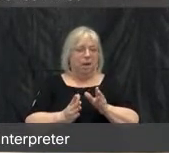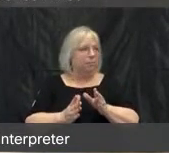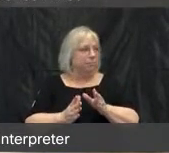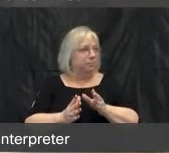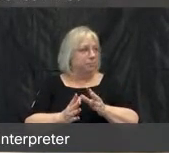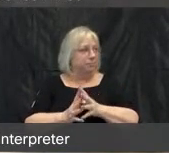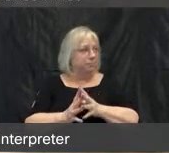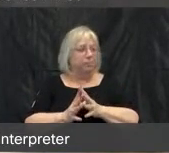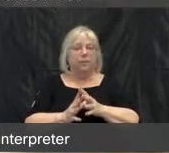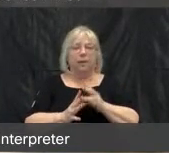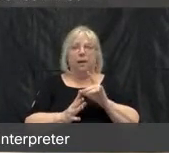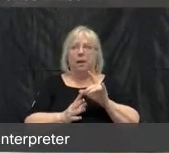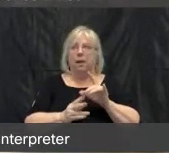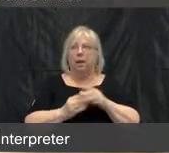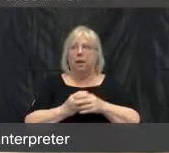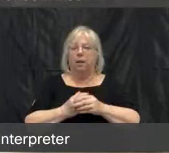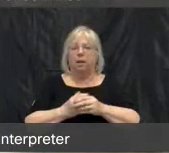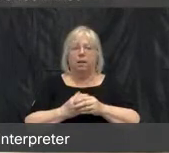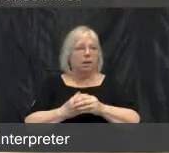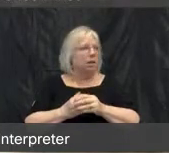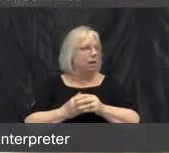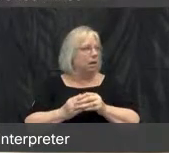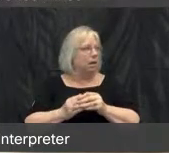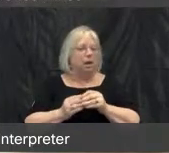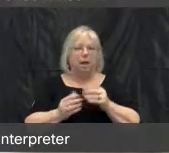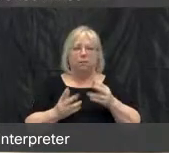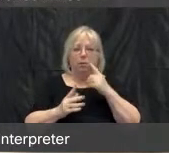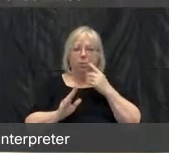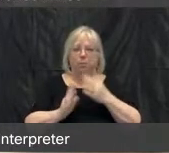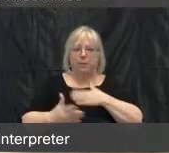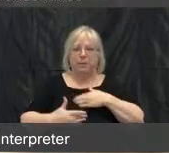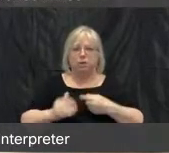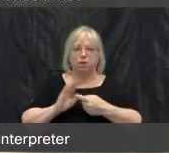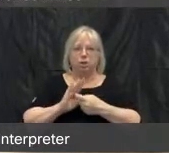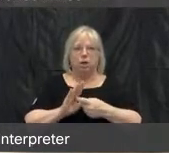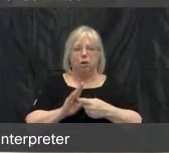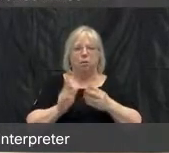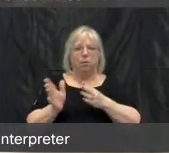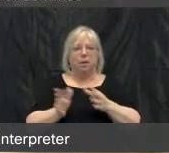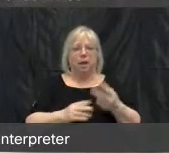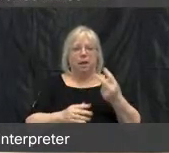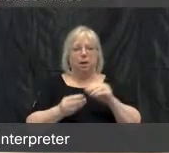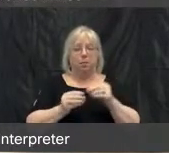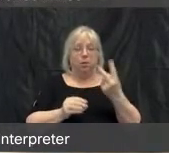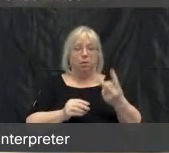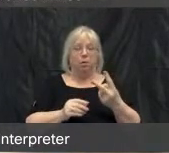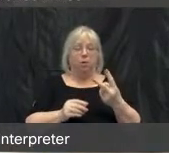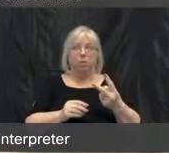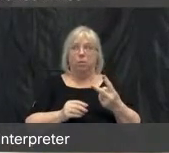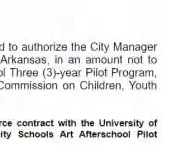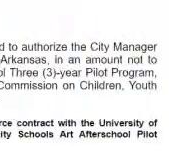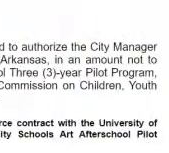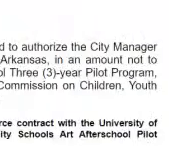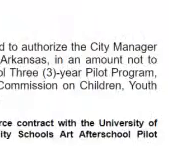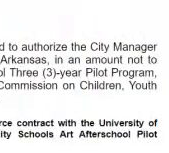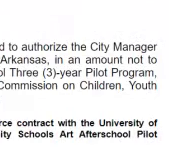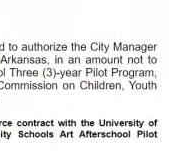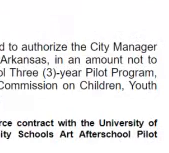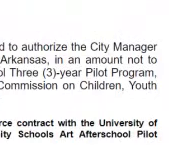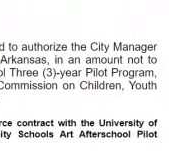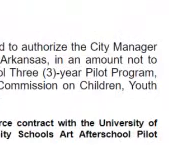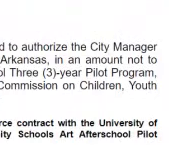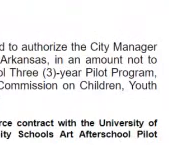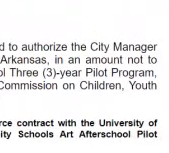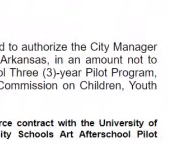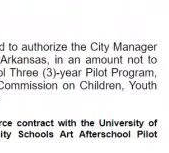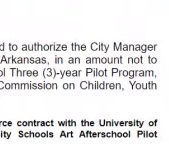bring up the, it might be plan two, number two that's on there. I received that at the day